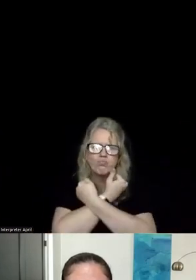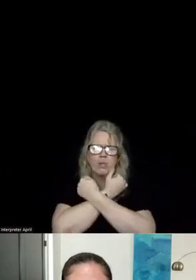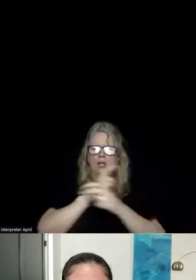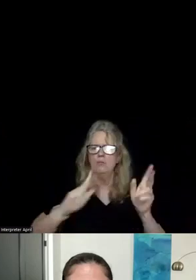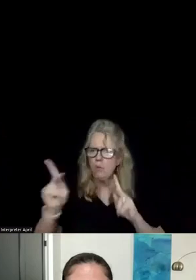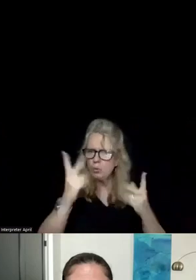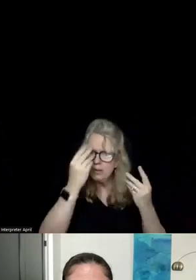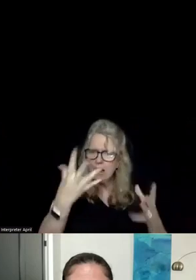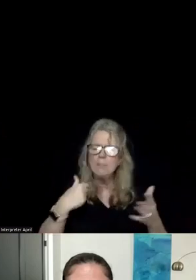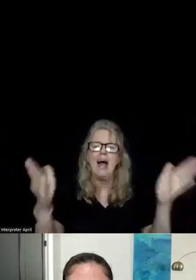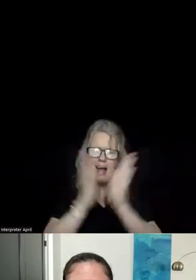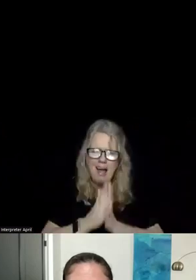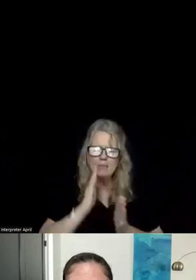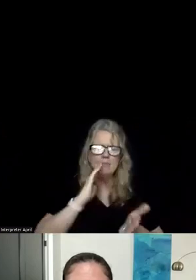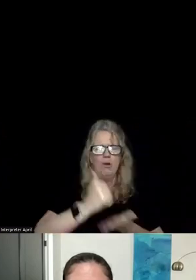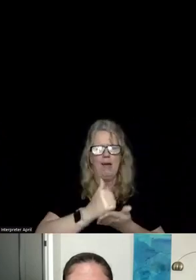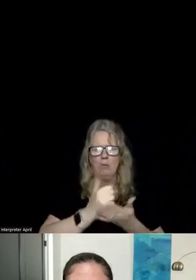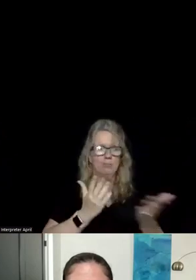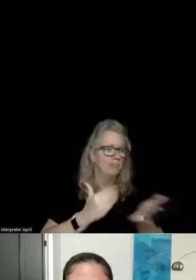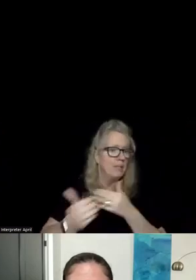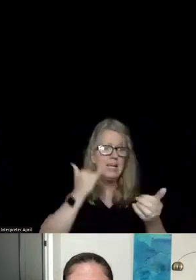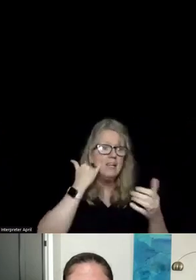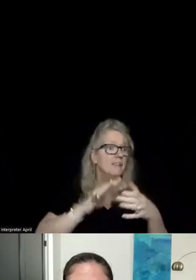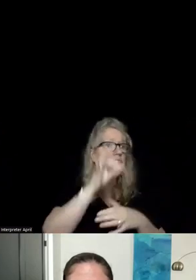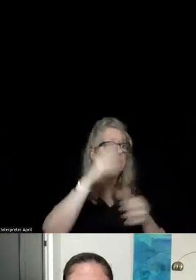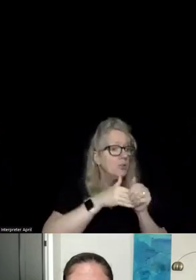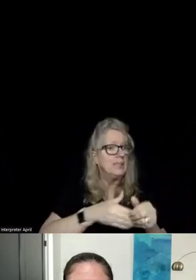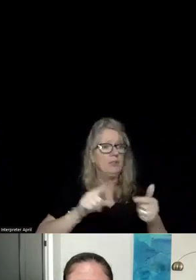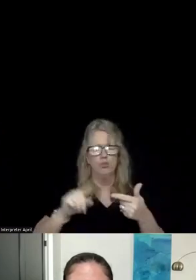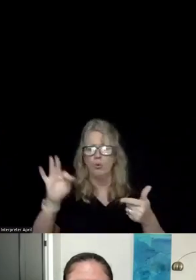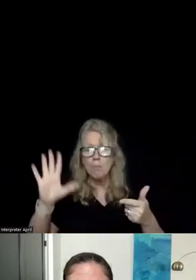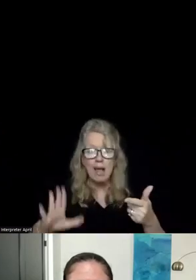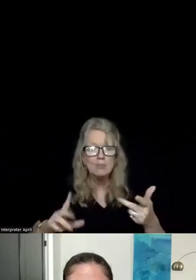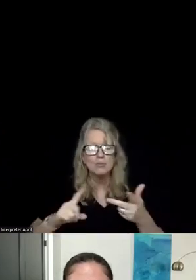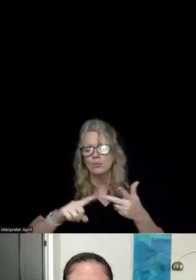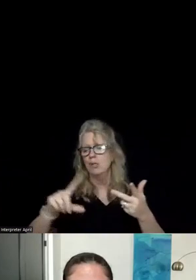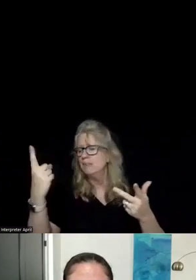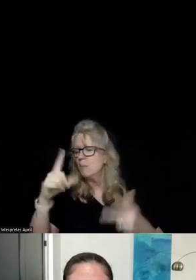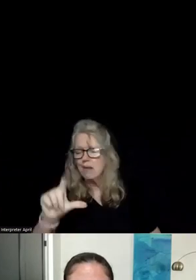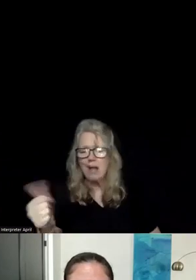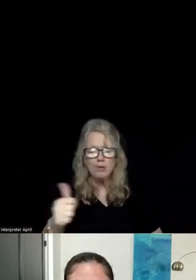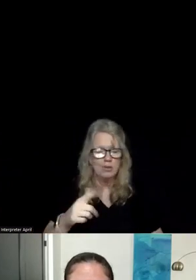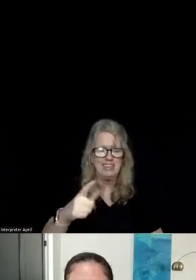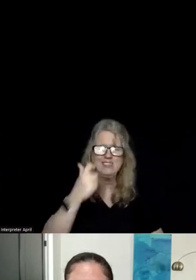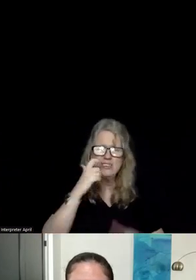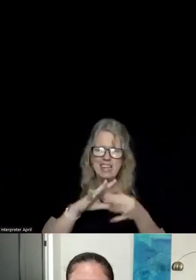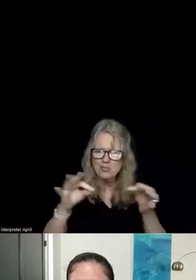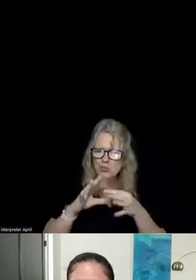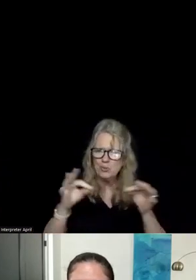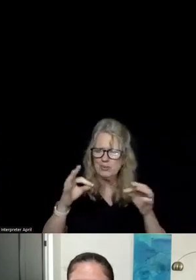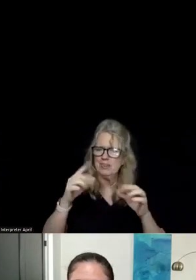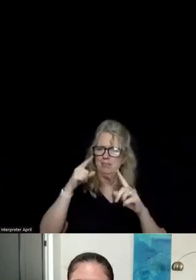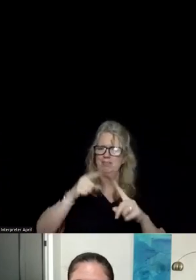is okay to ask for help, whether it be a spiritual leader, a pastor, or someone else. And I think, again, just as you all highlighted in